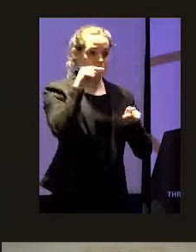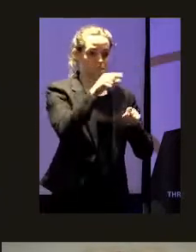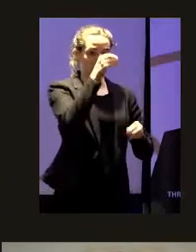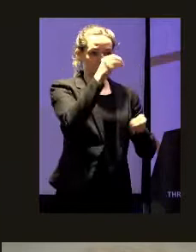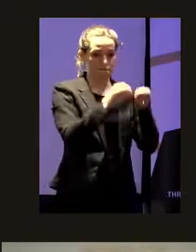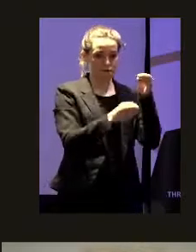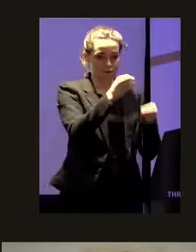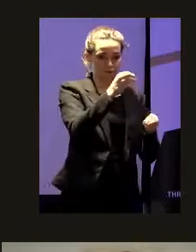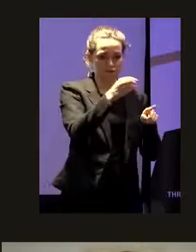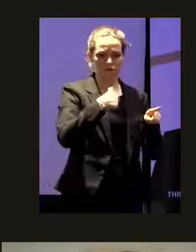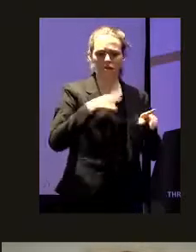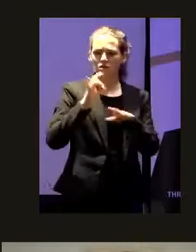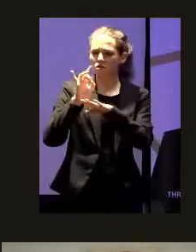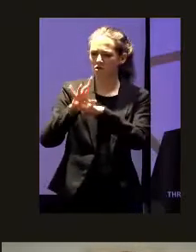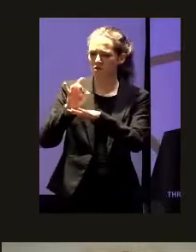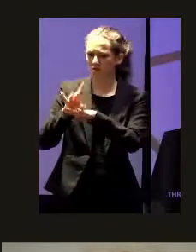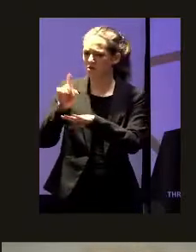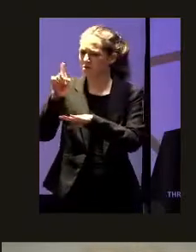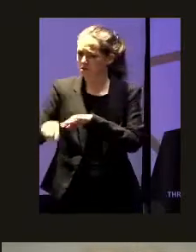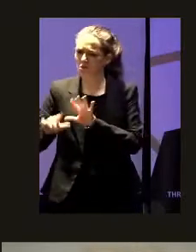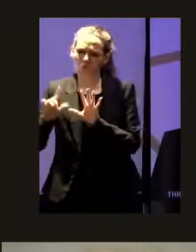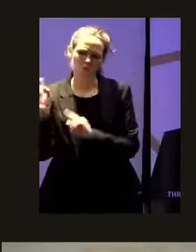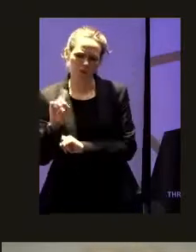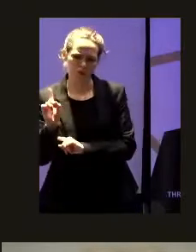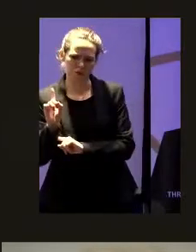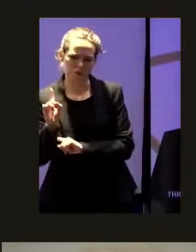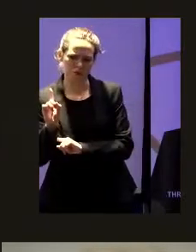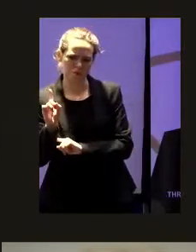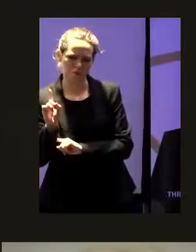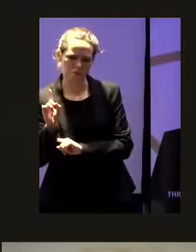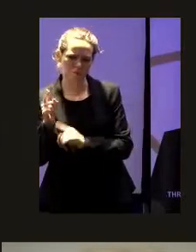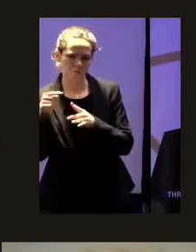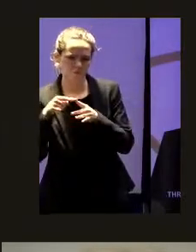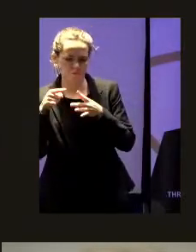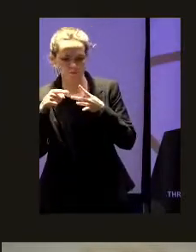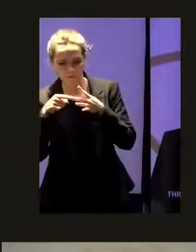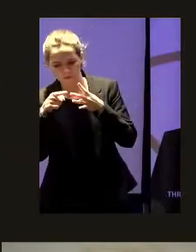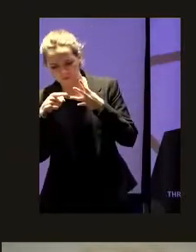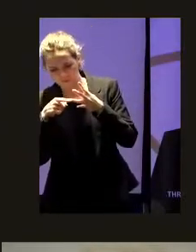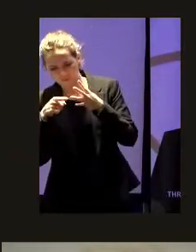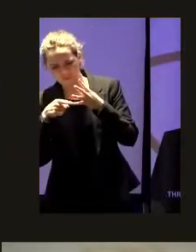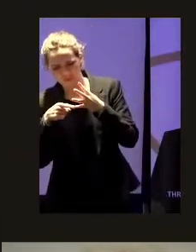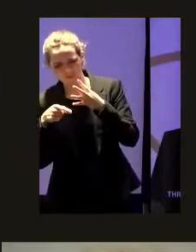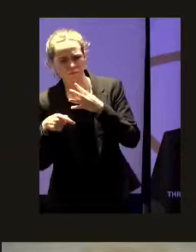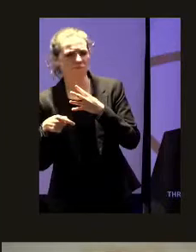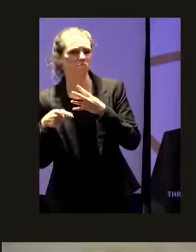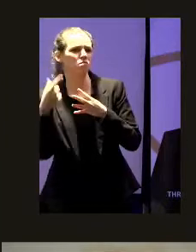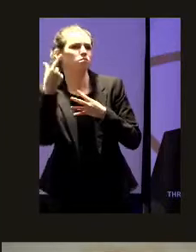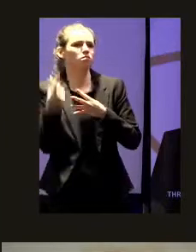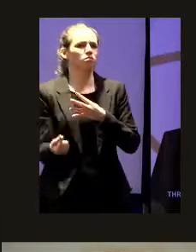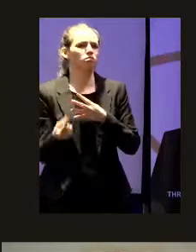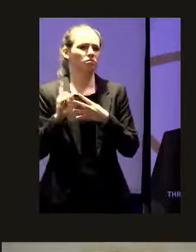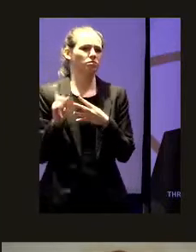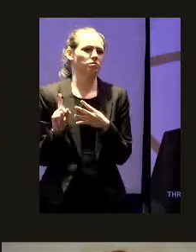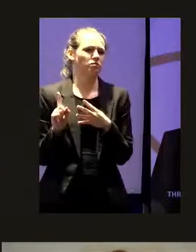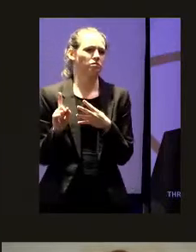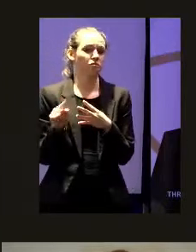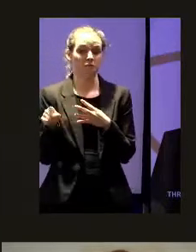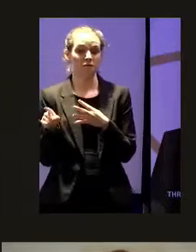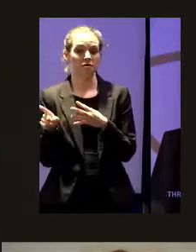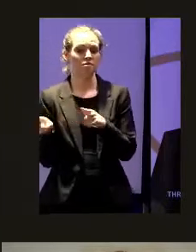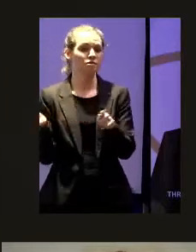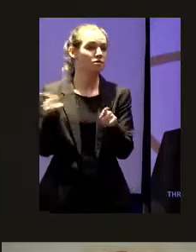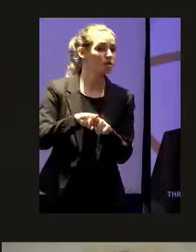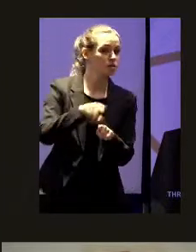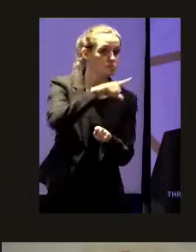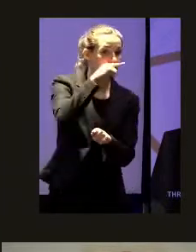of consultation do you do? Do you go through the same process as the name